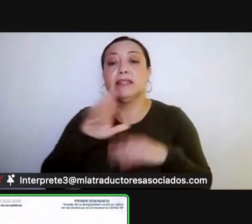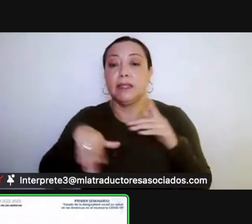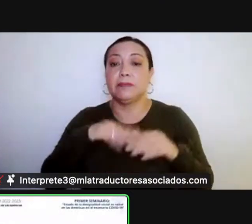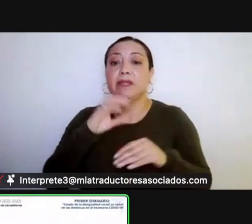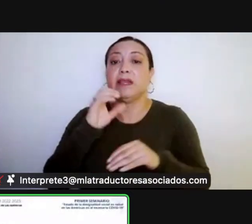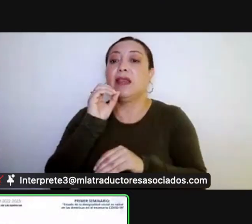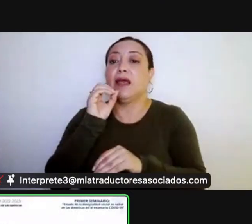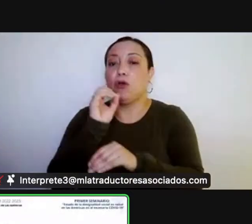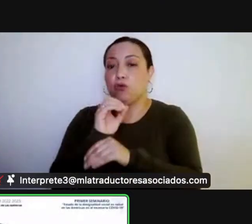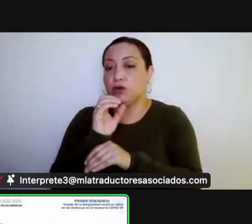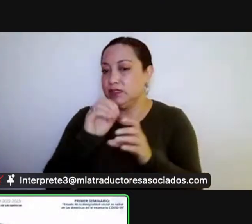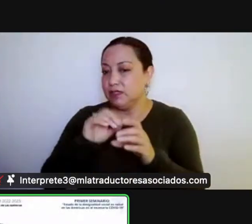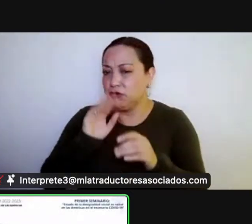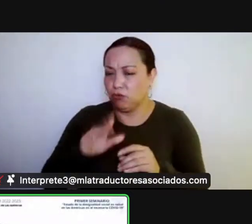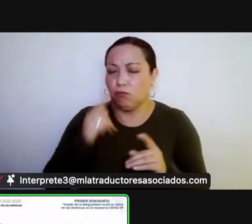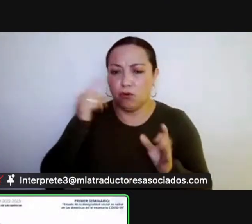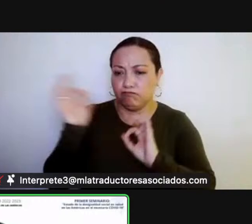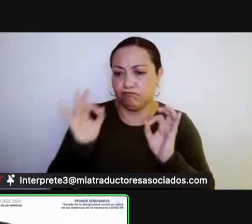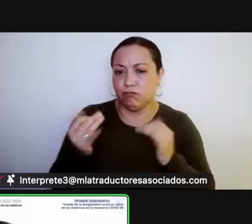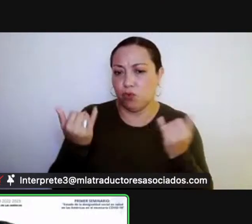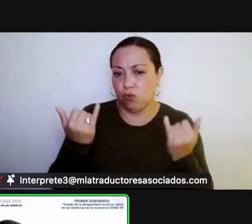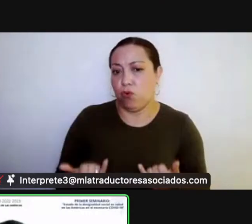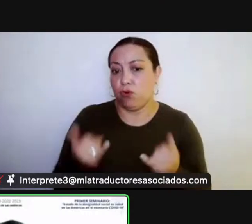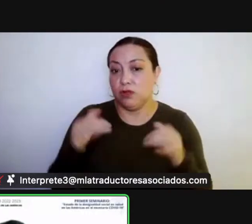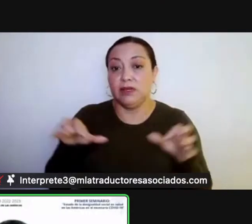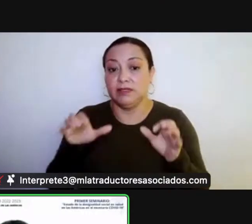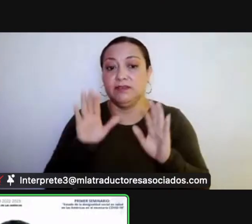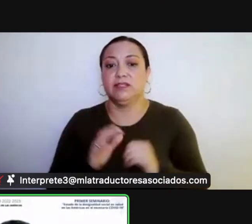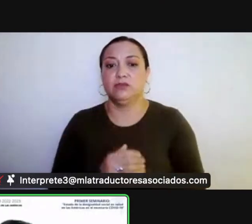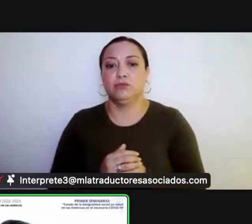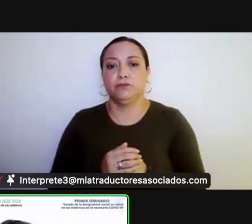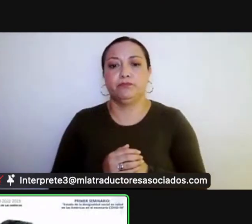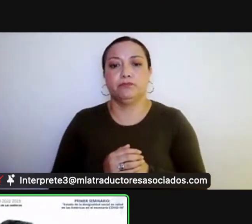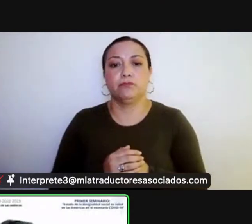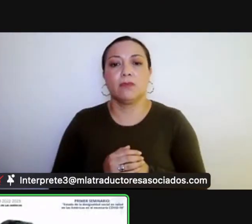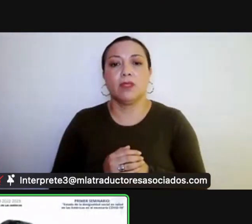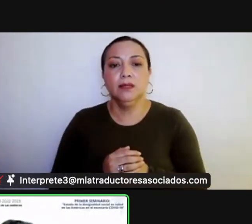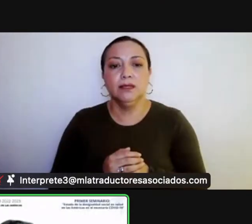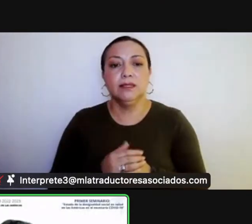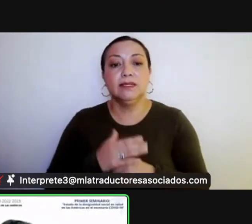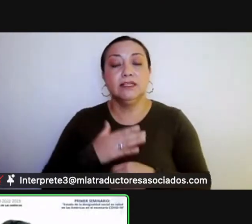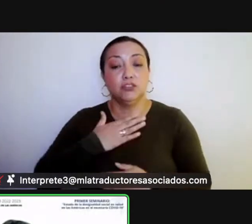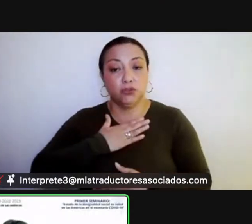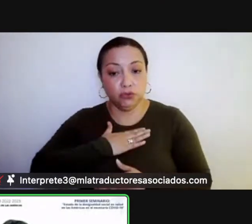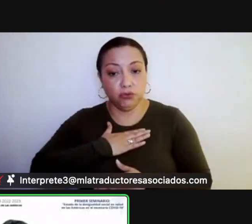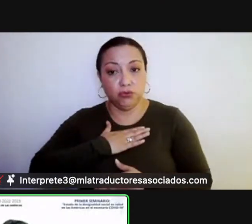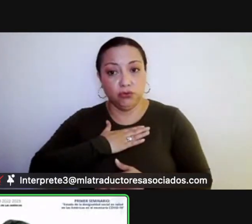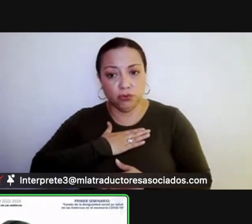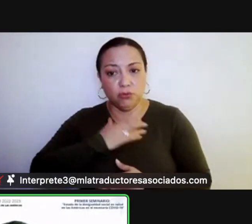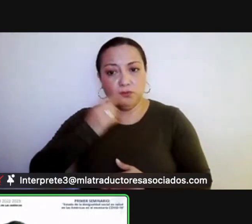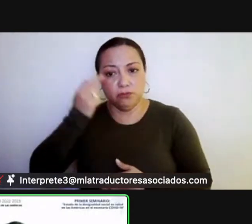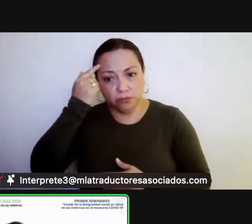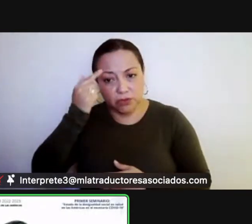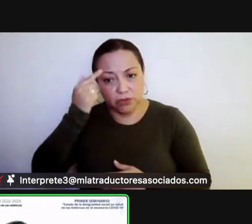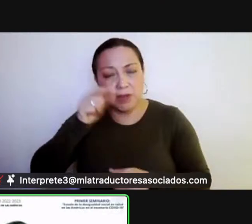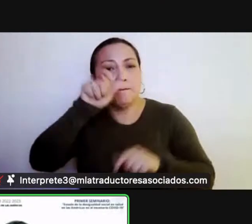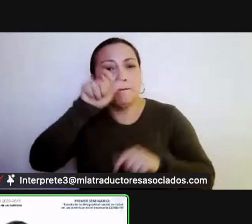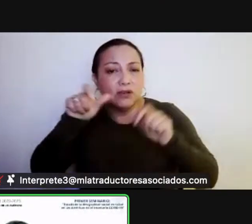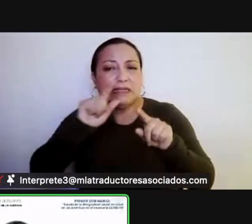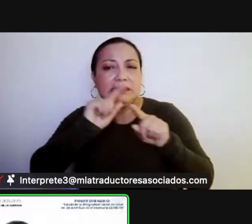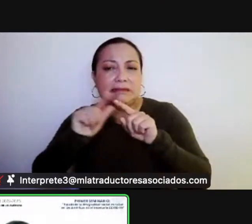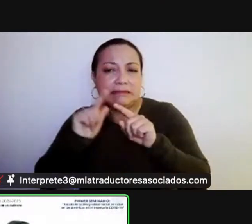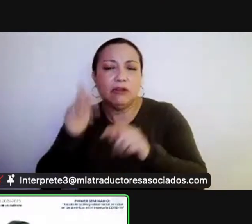the organization for this activity. I do believe that the different panelists had